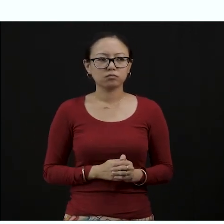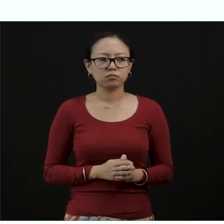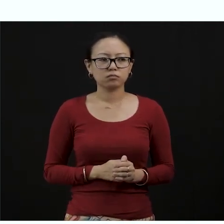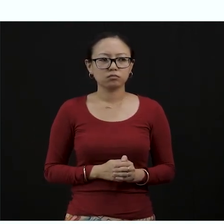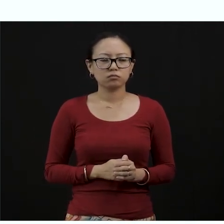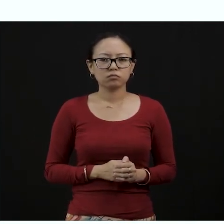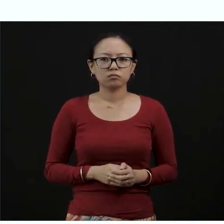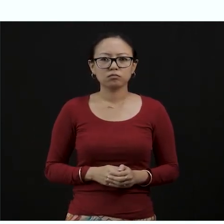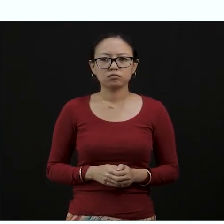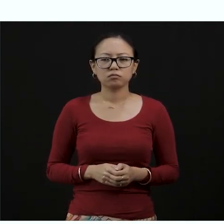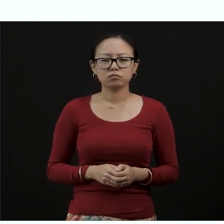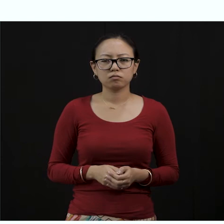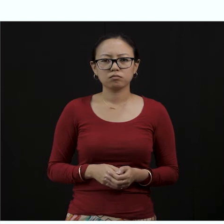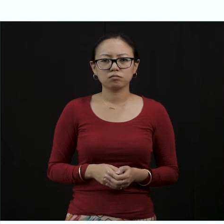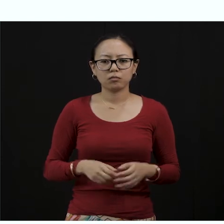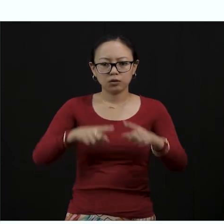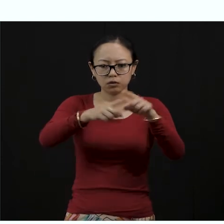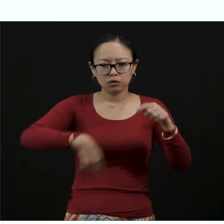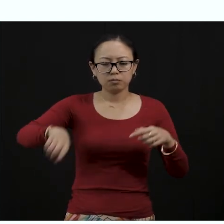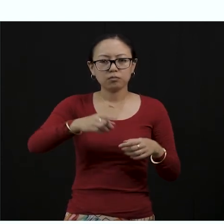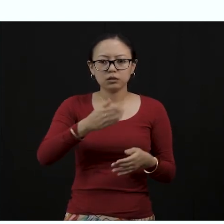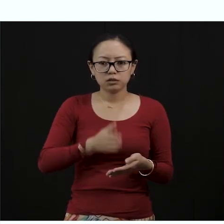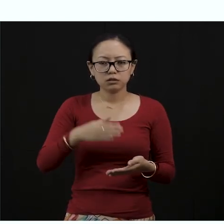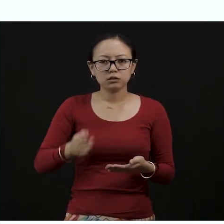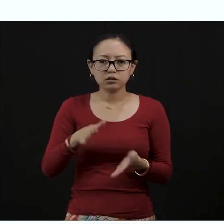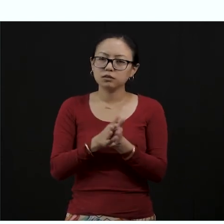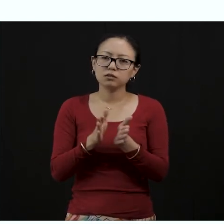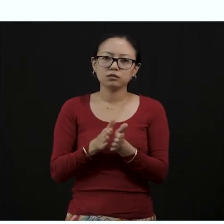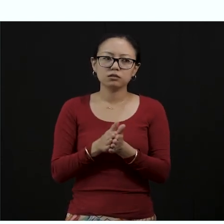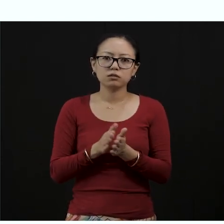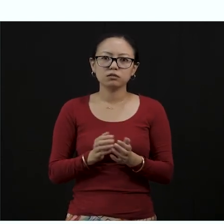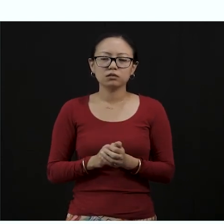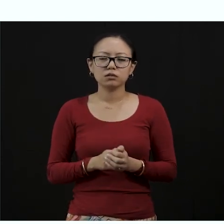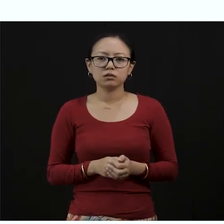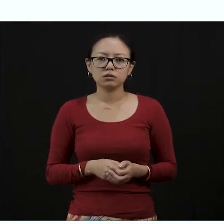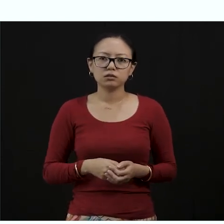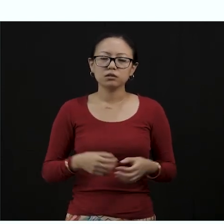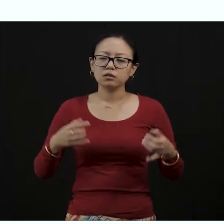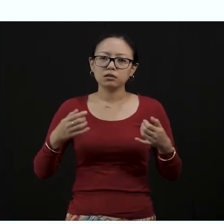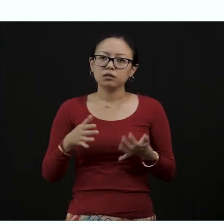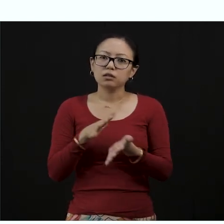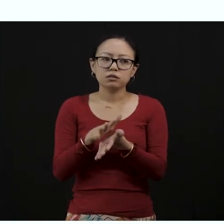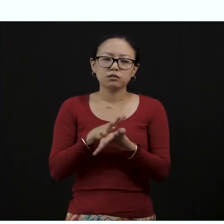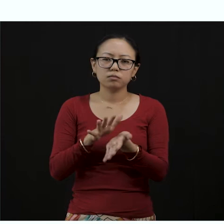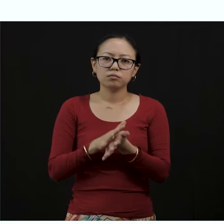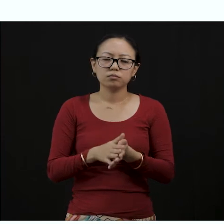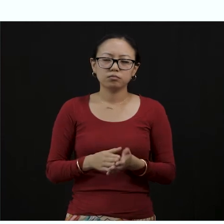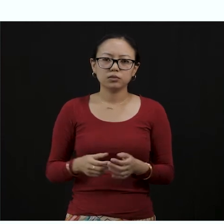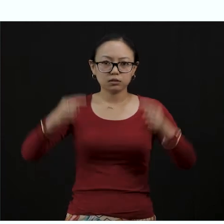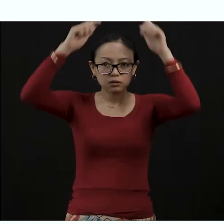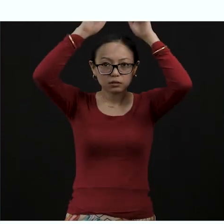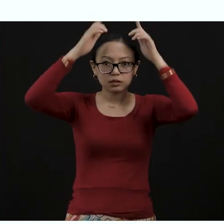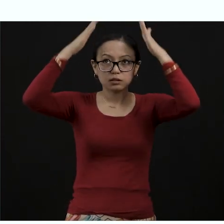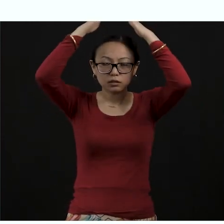wear a birthday cap, right? This is similar to that of cone. Okay, it has the shape of cone. Now